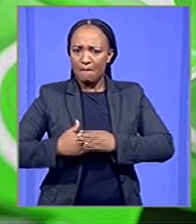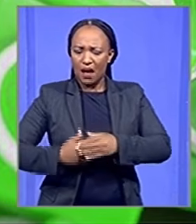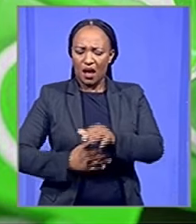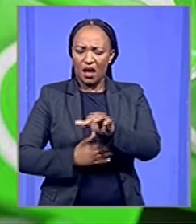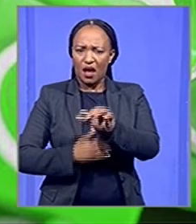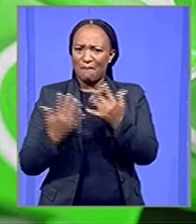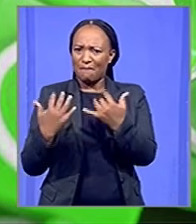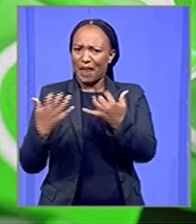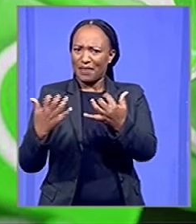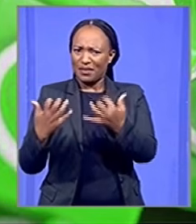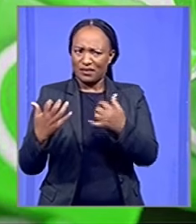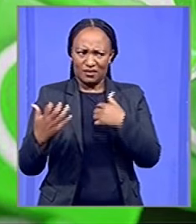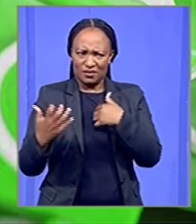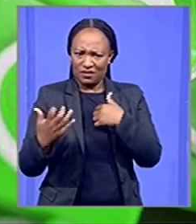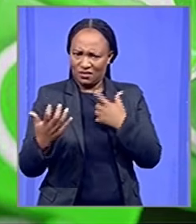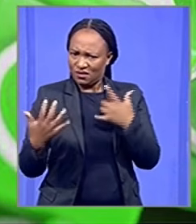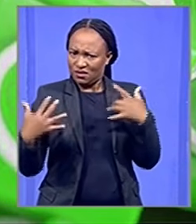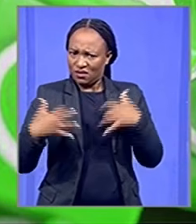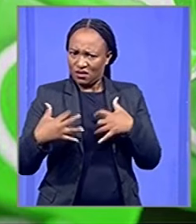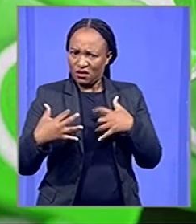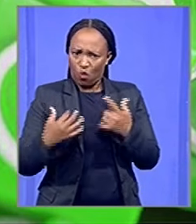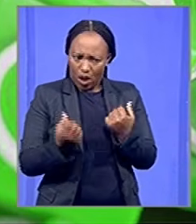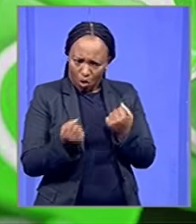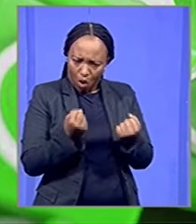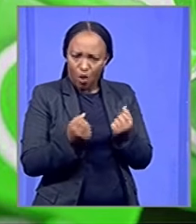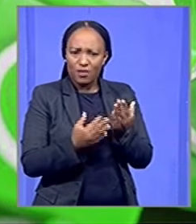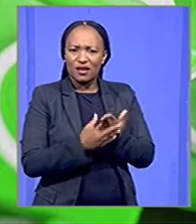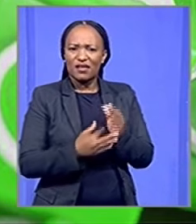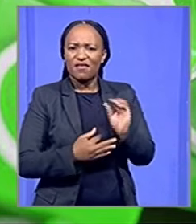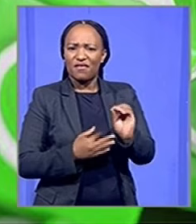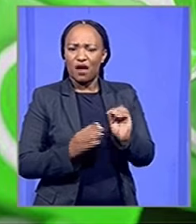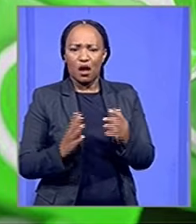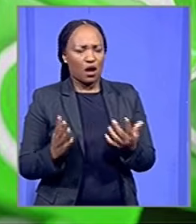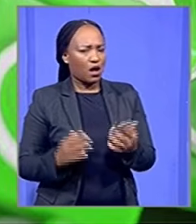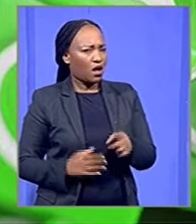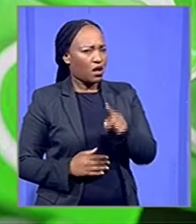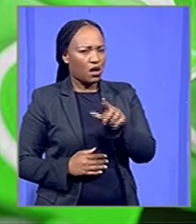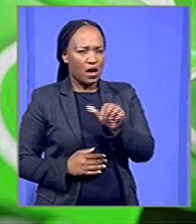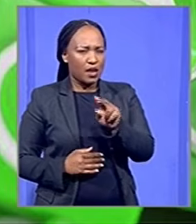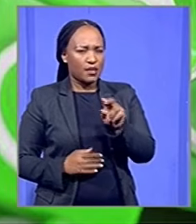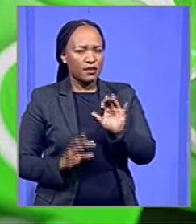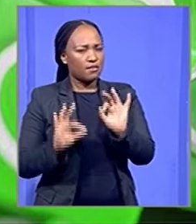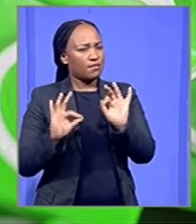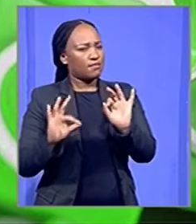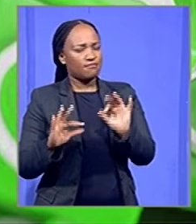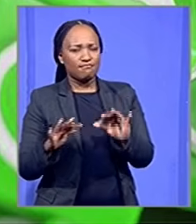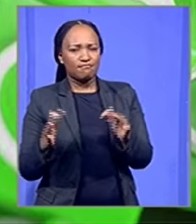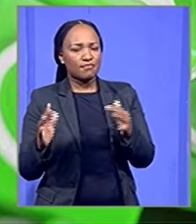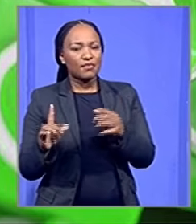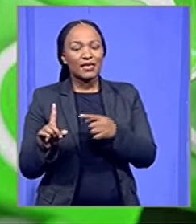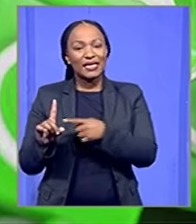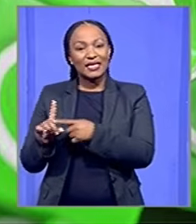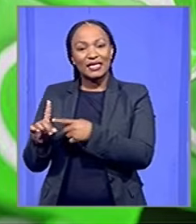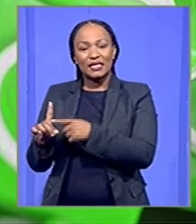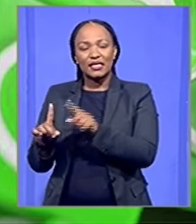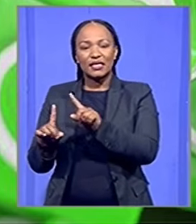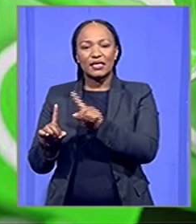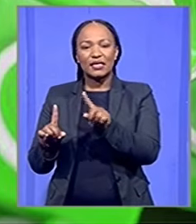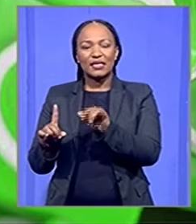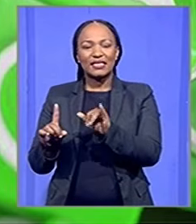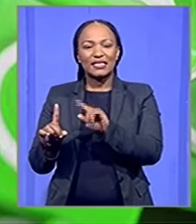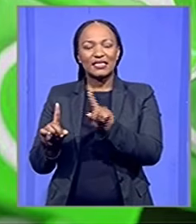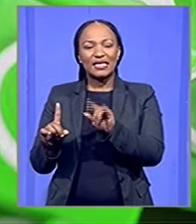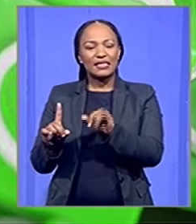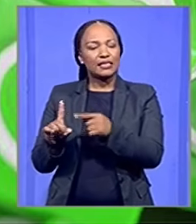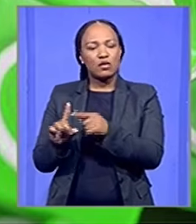mme ana le kgetsi ANC go lo gongwe ga e re direle sentle re le baagi Zizikodwa ga a tshwanela gore a tlhopile go nna leloko la